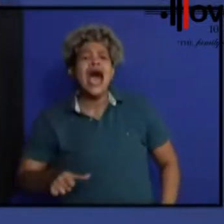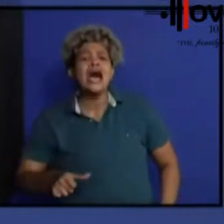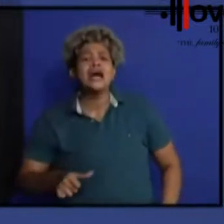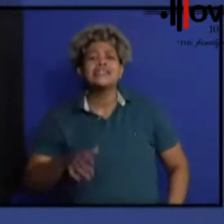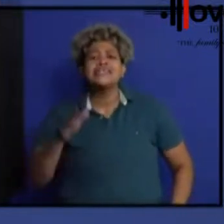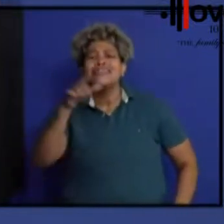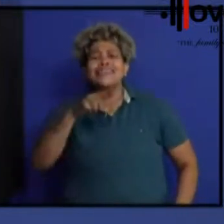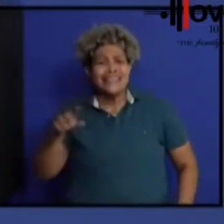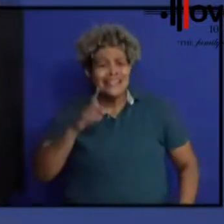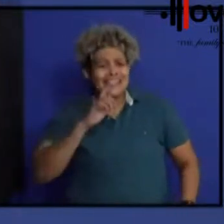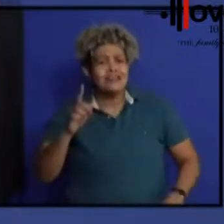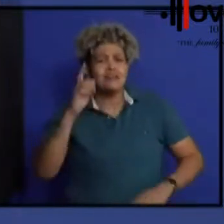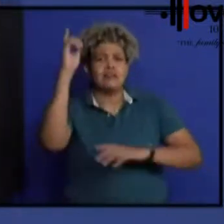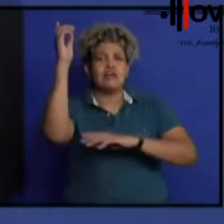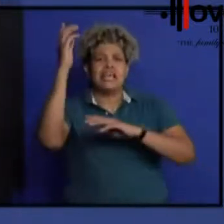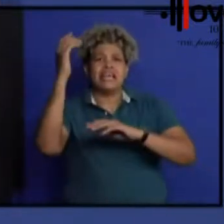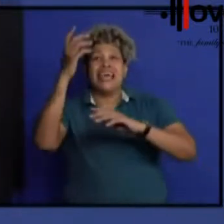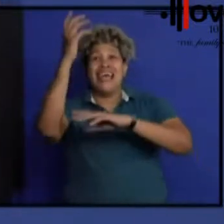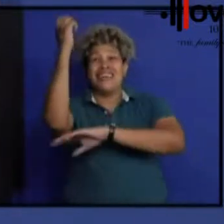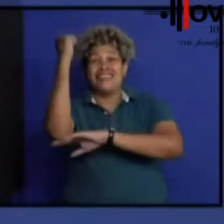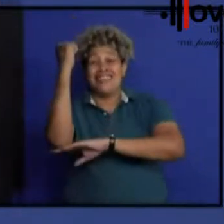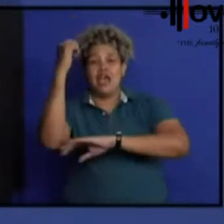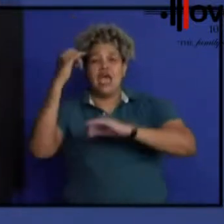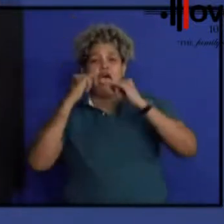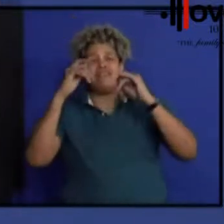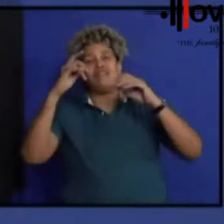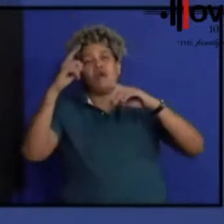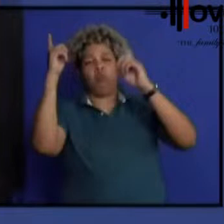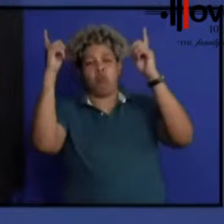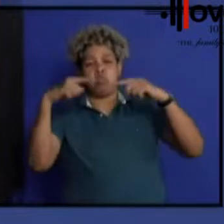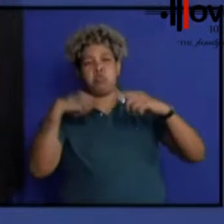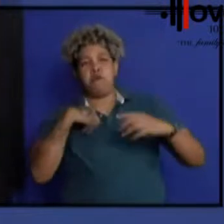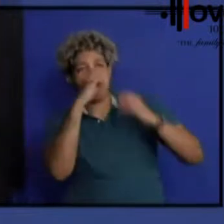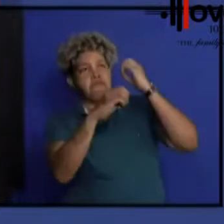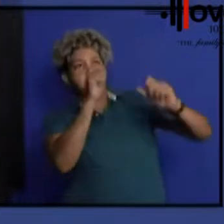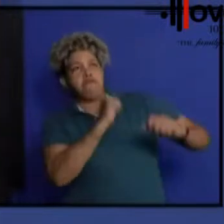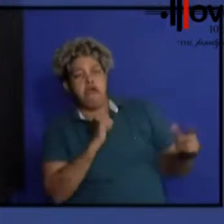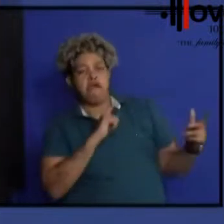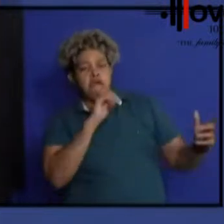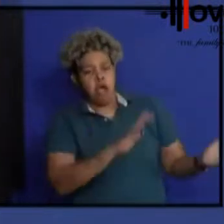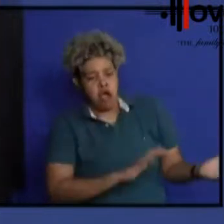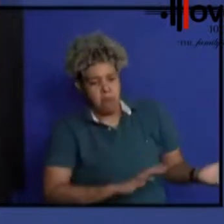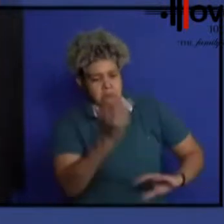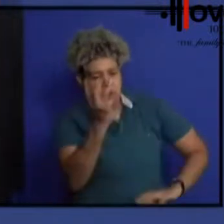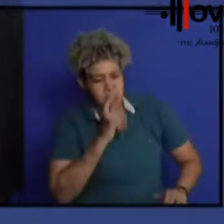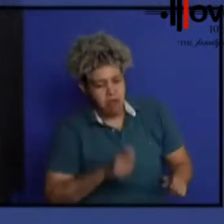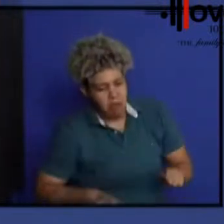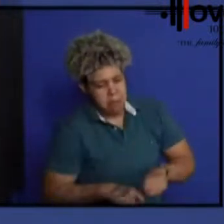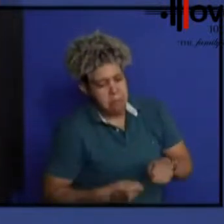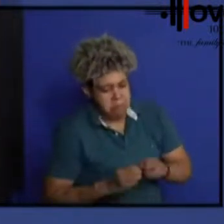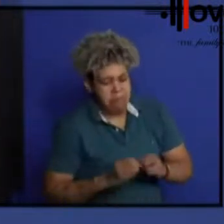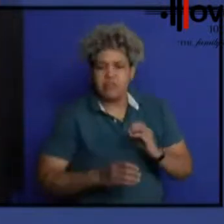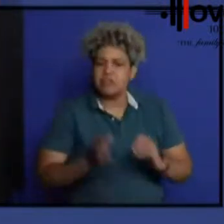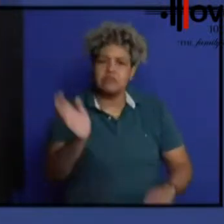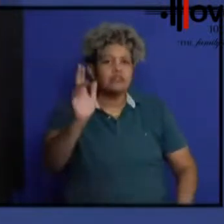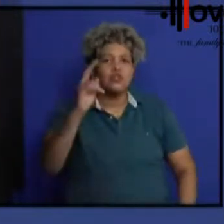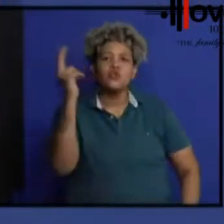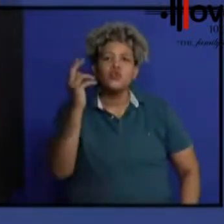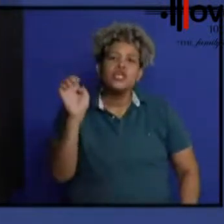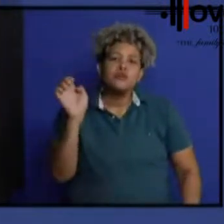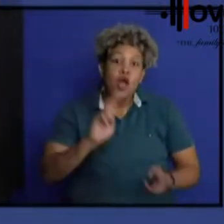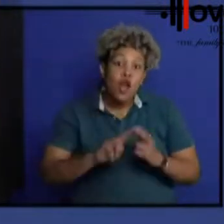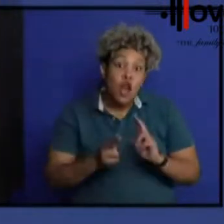remove down poles or power lines or disturb water mains. Please use the emergency numbers